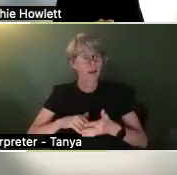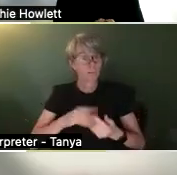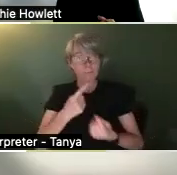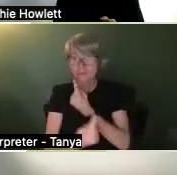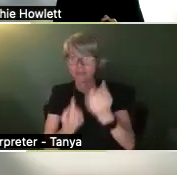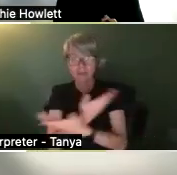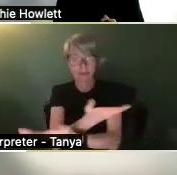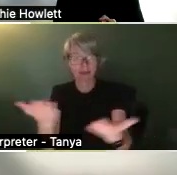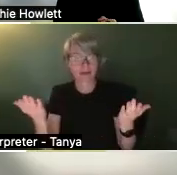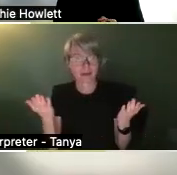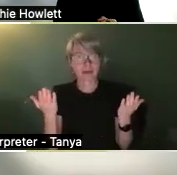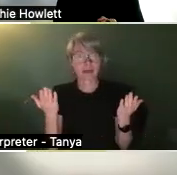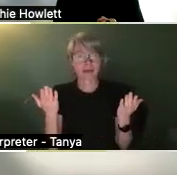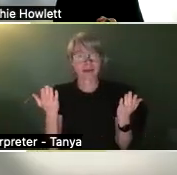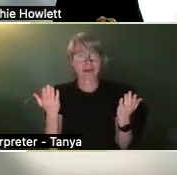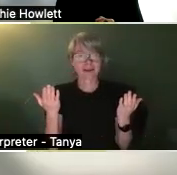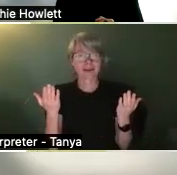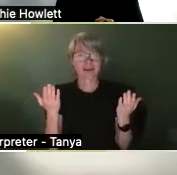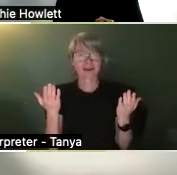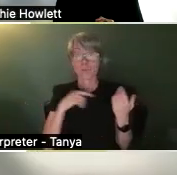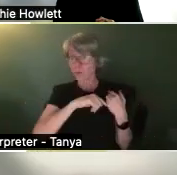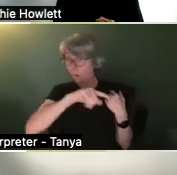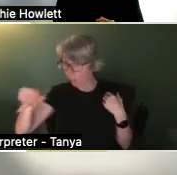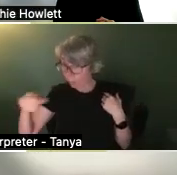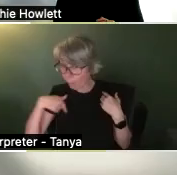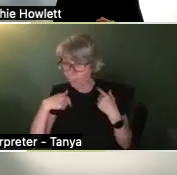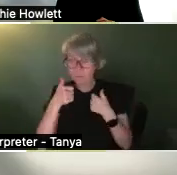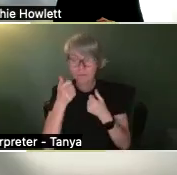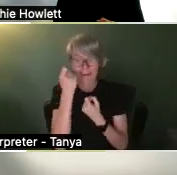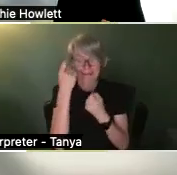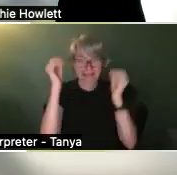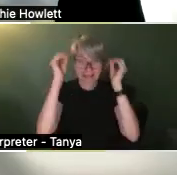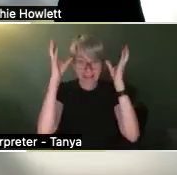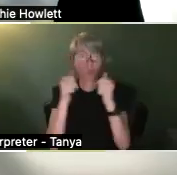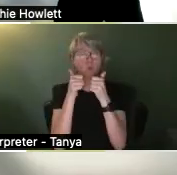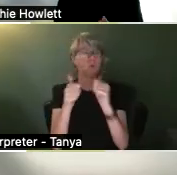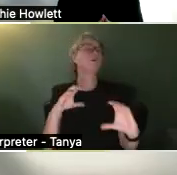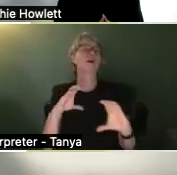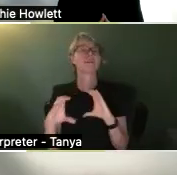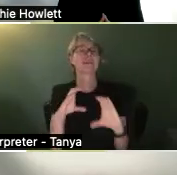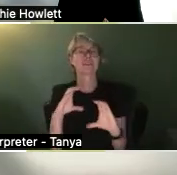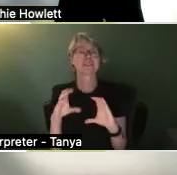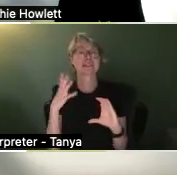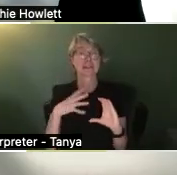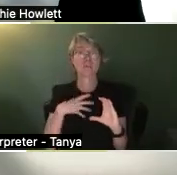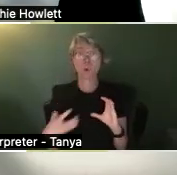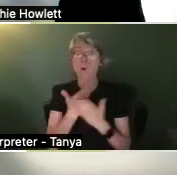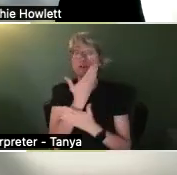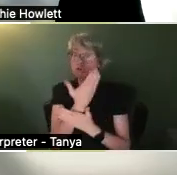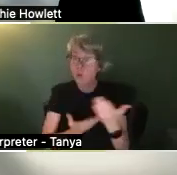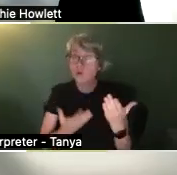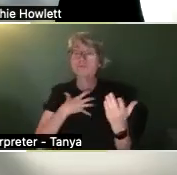all educated. We can have a good conversation. We need to get more stories, more